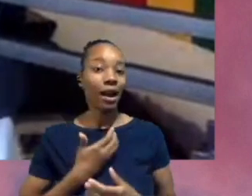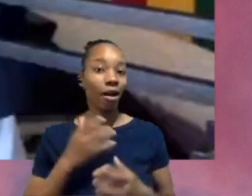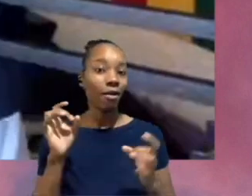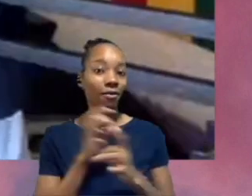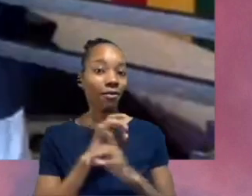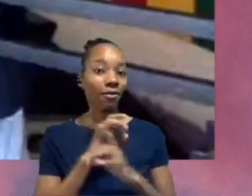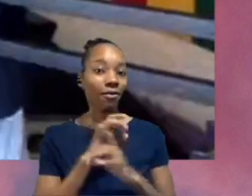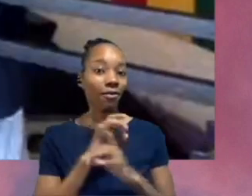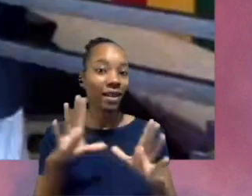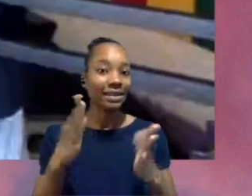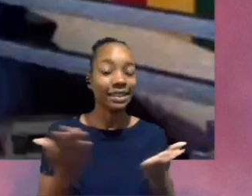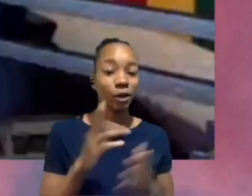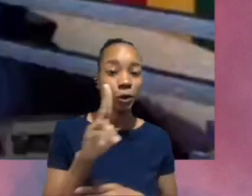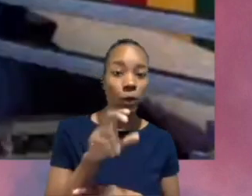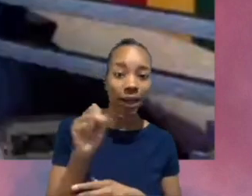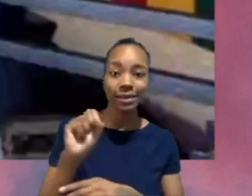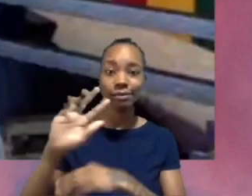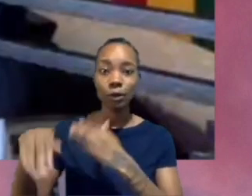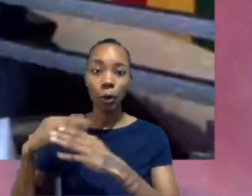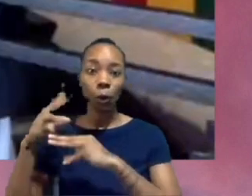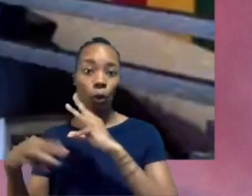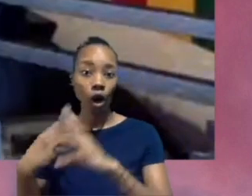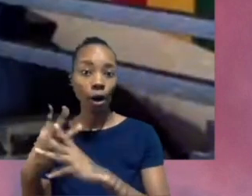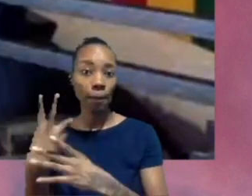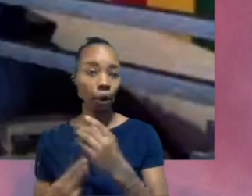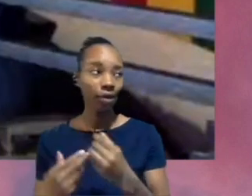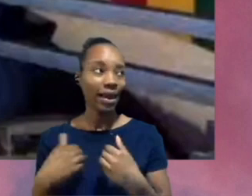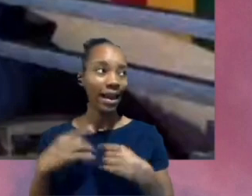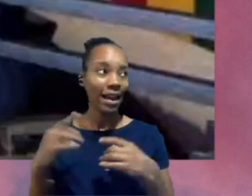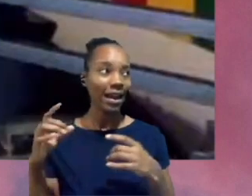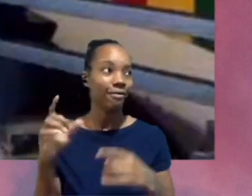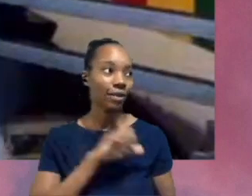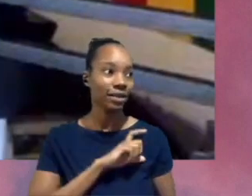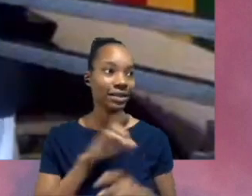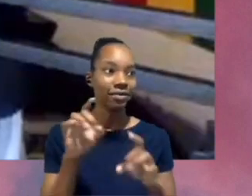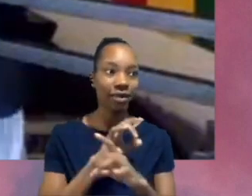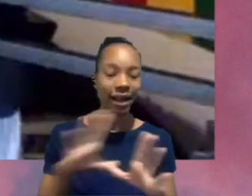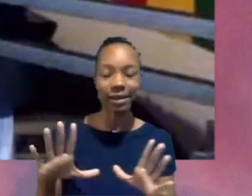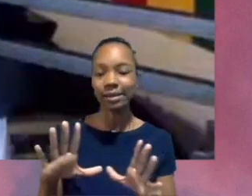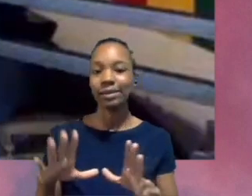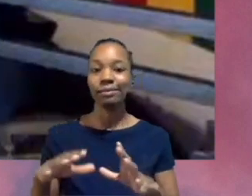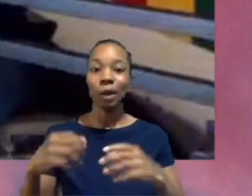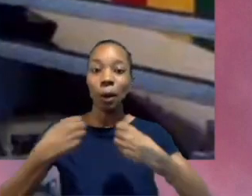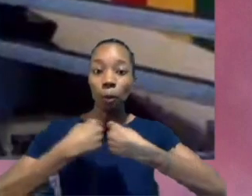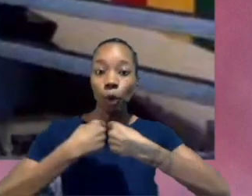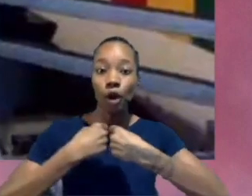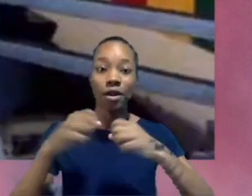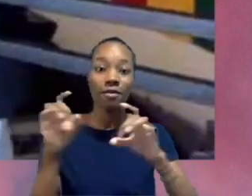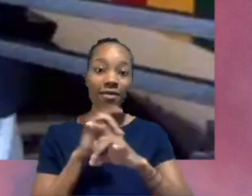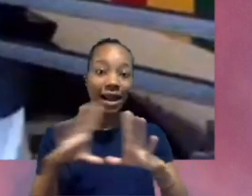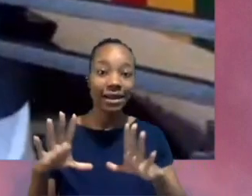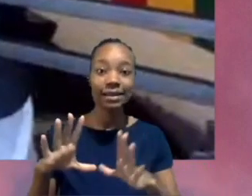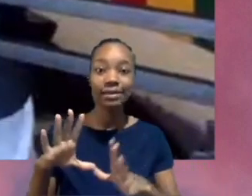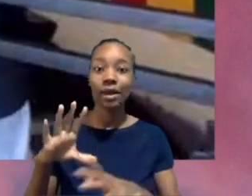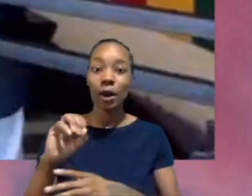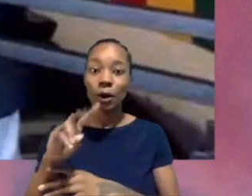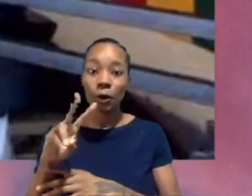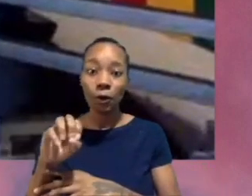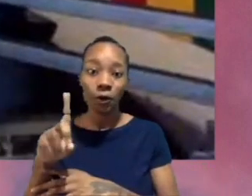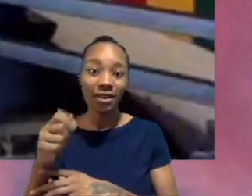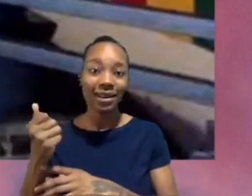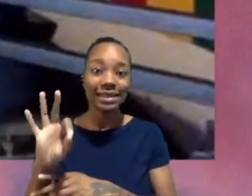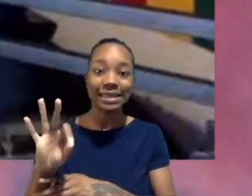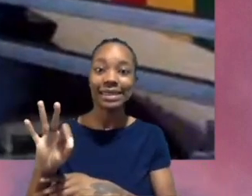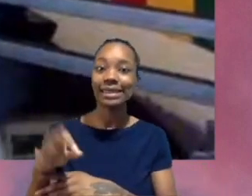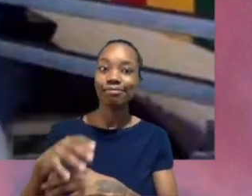world, from police violence, border violence, the impact of COVID-19, settler colonialism, imperialism, those are being documented by some of the most